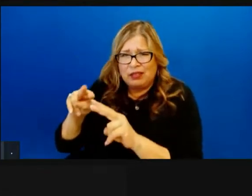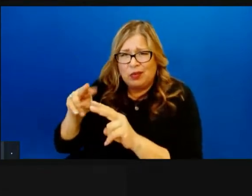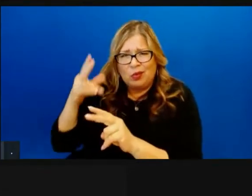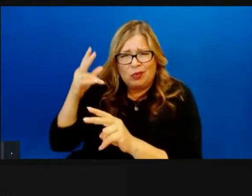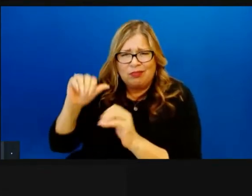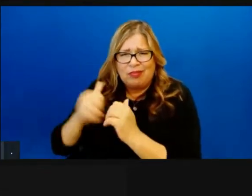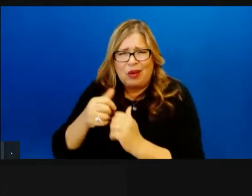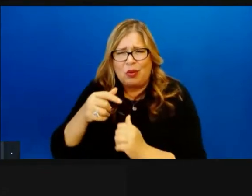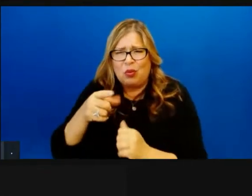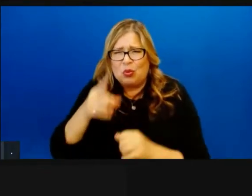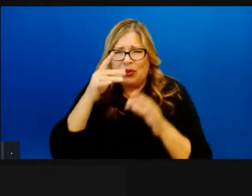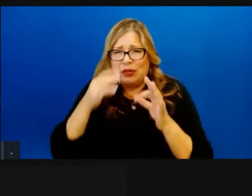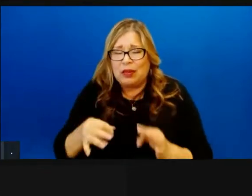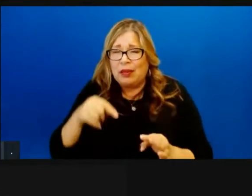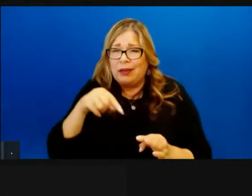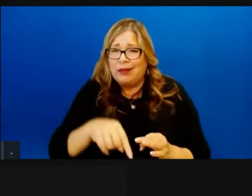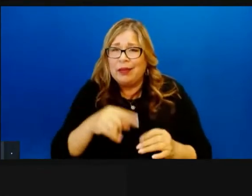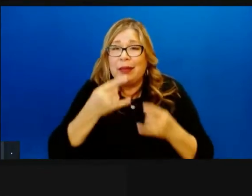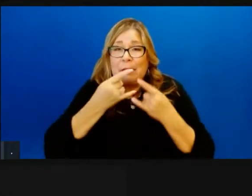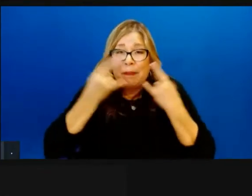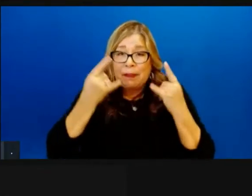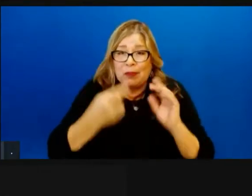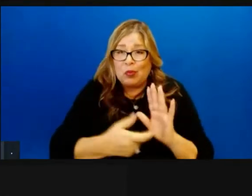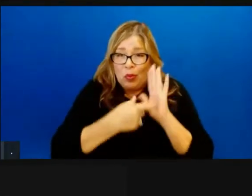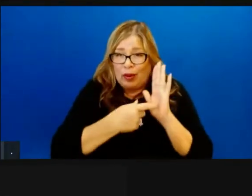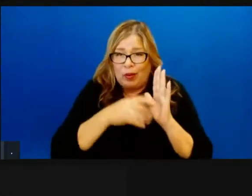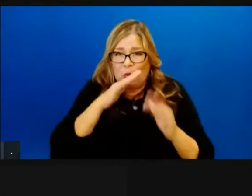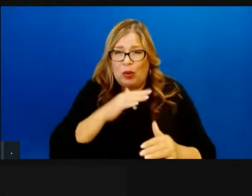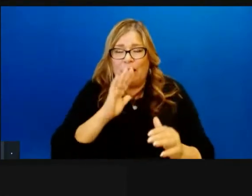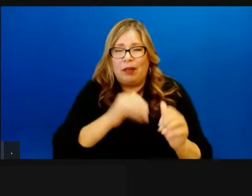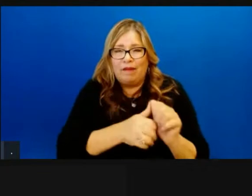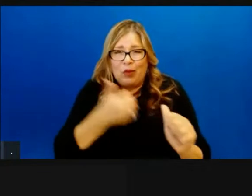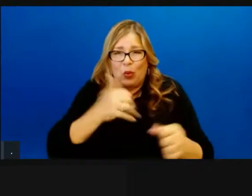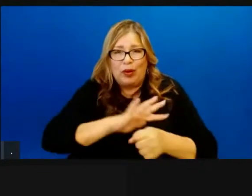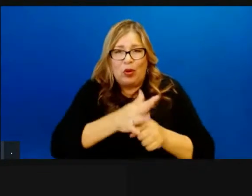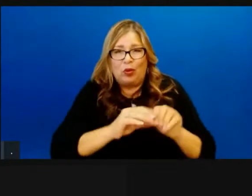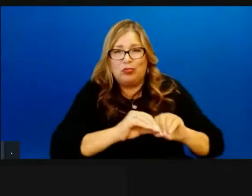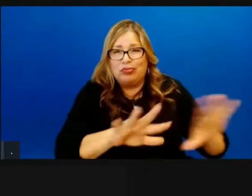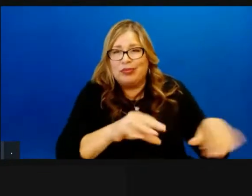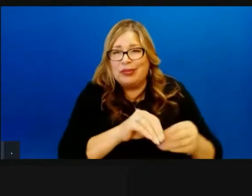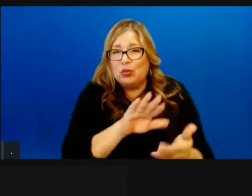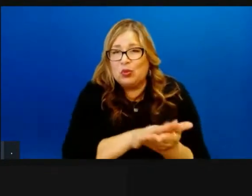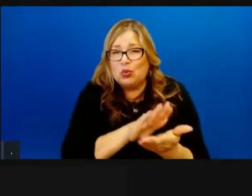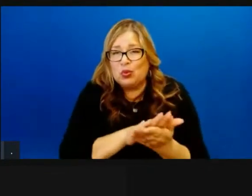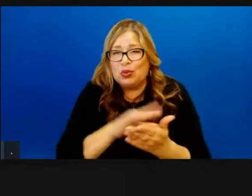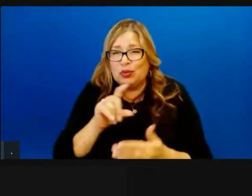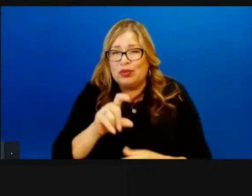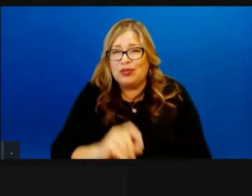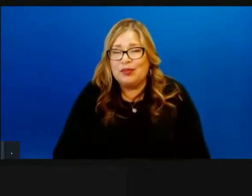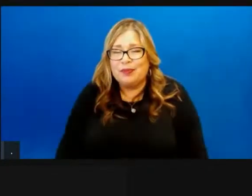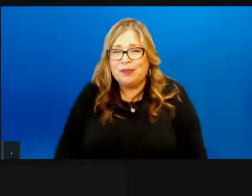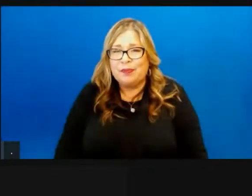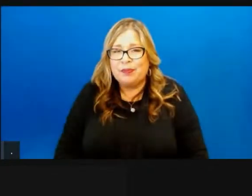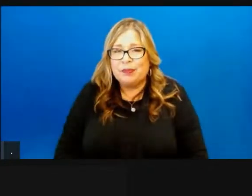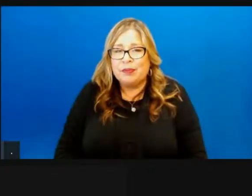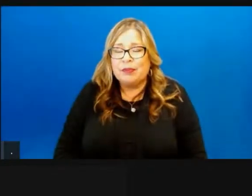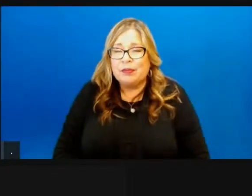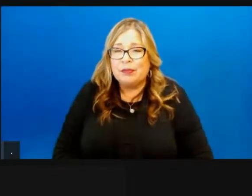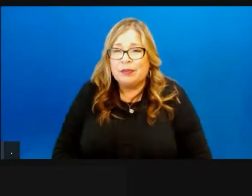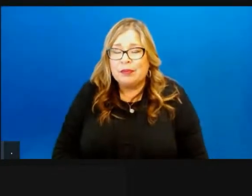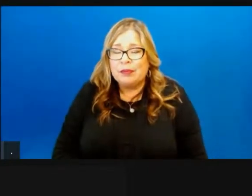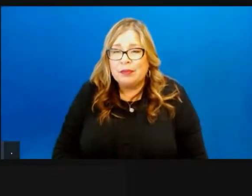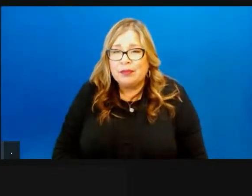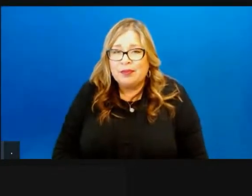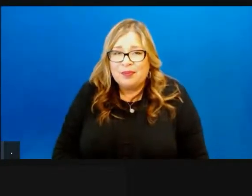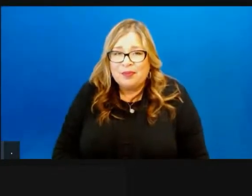school outbreaks? Yeah, I think a couple of things. First off, the data really says,